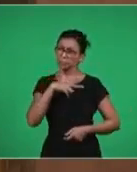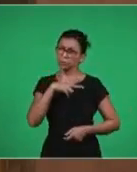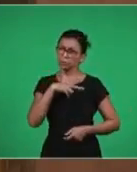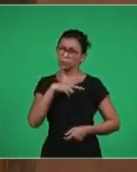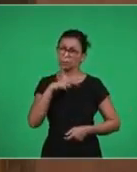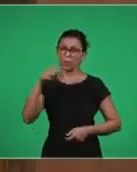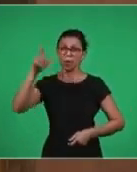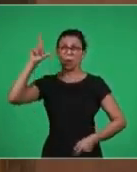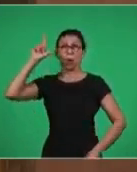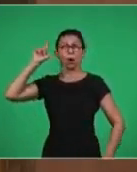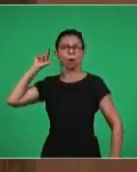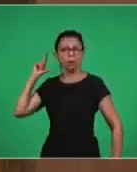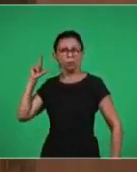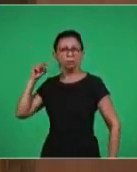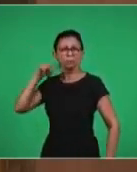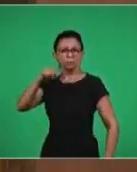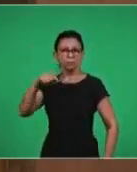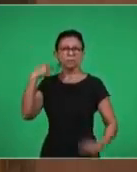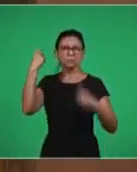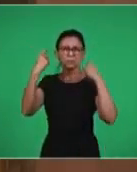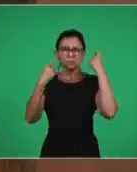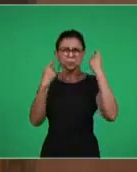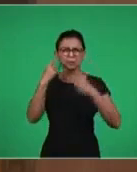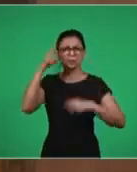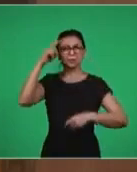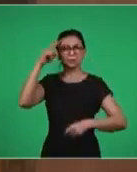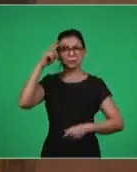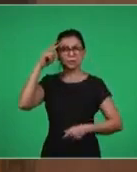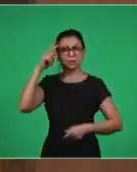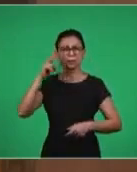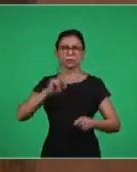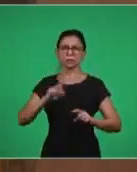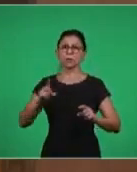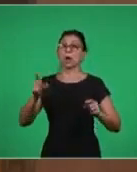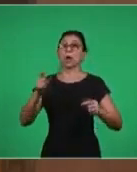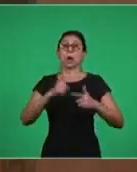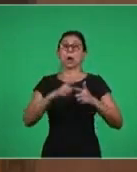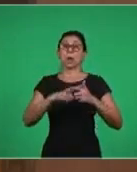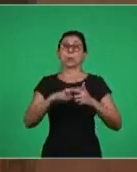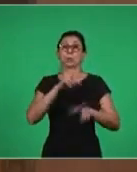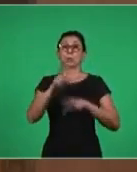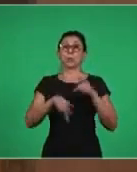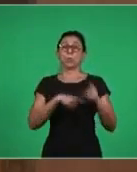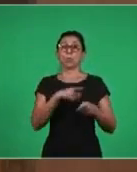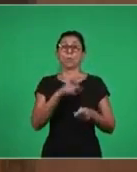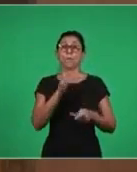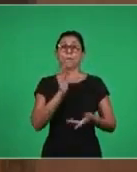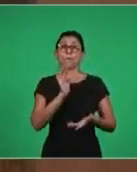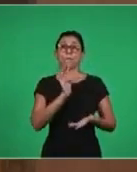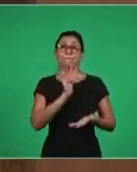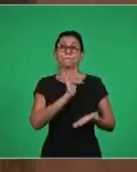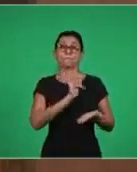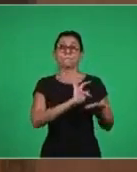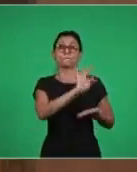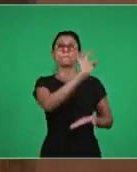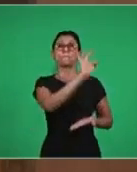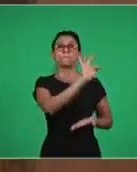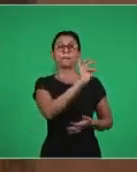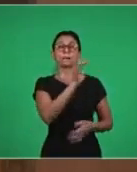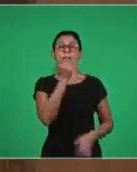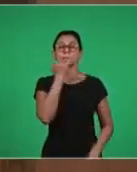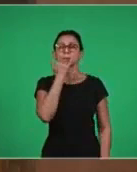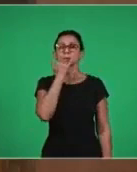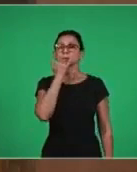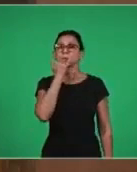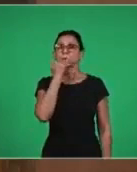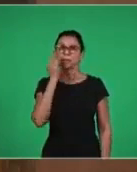The Word says yesterday, today, and eternity, right? The project is for today. It's not for the past. Oh, because the Pharisees, look, if there